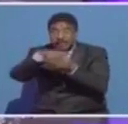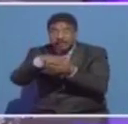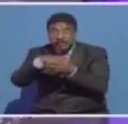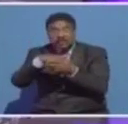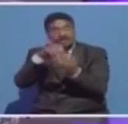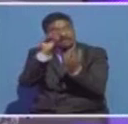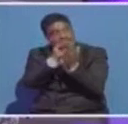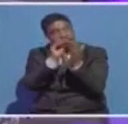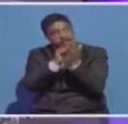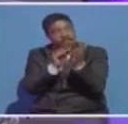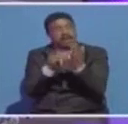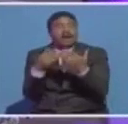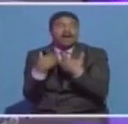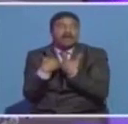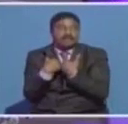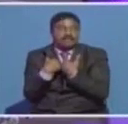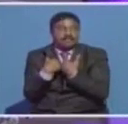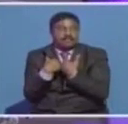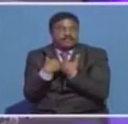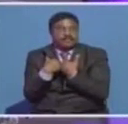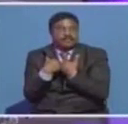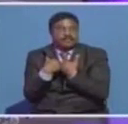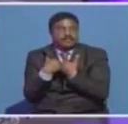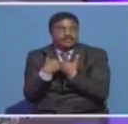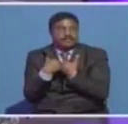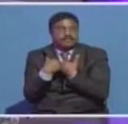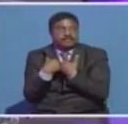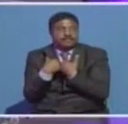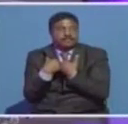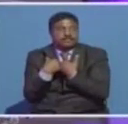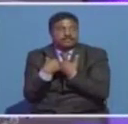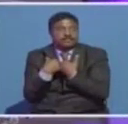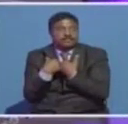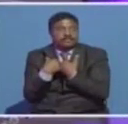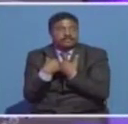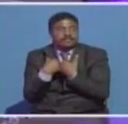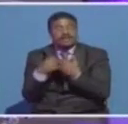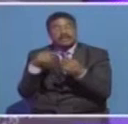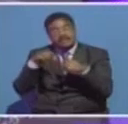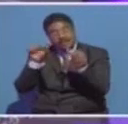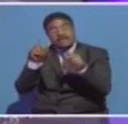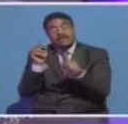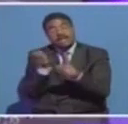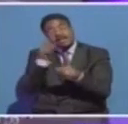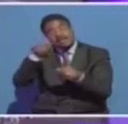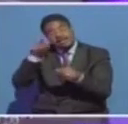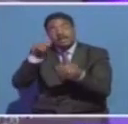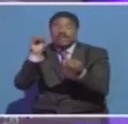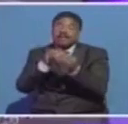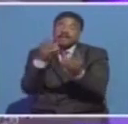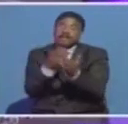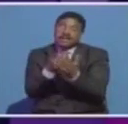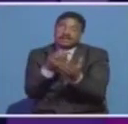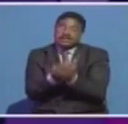to complete the activity. We still need to source for more funding. It looks like to